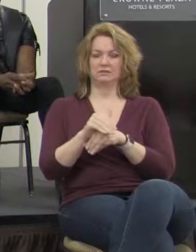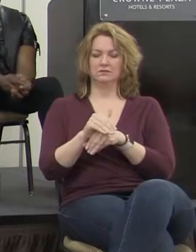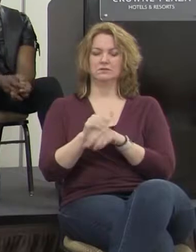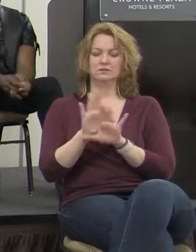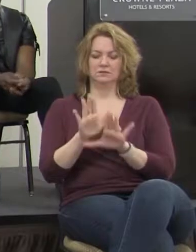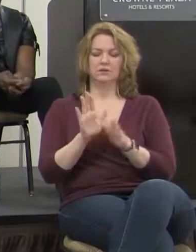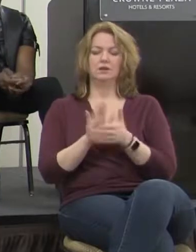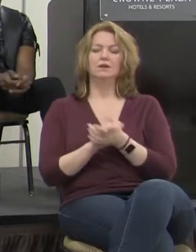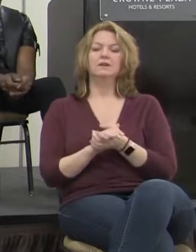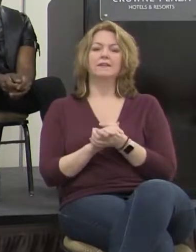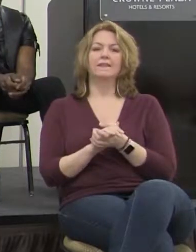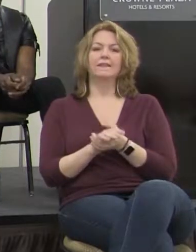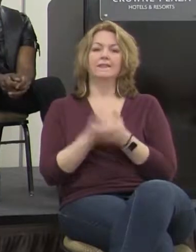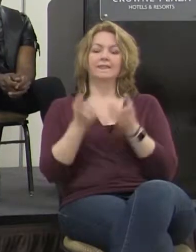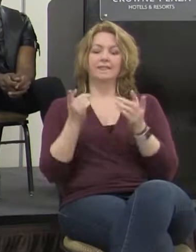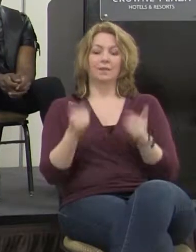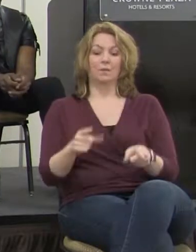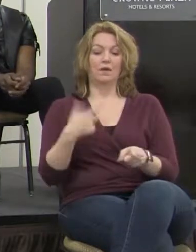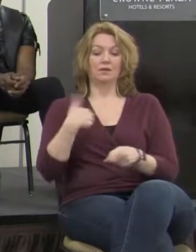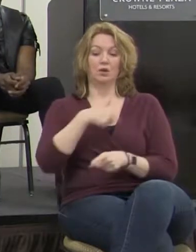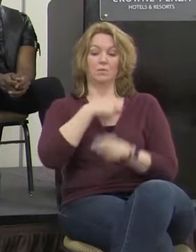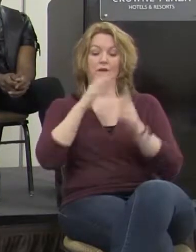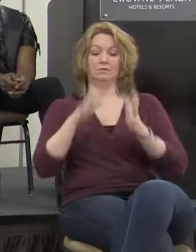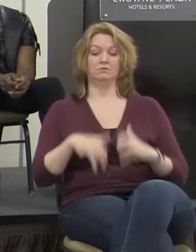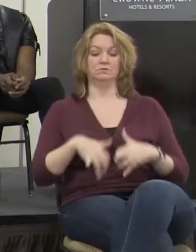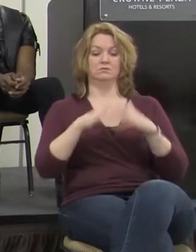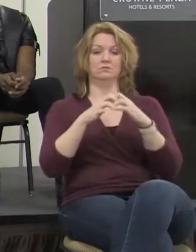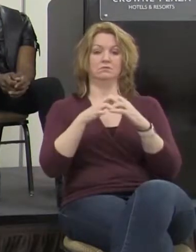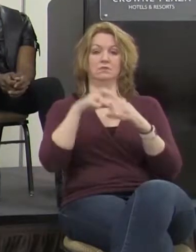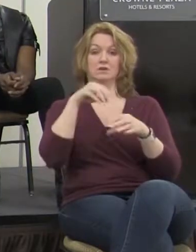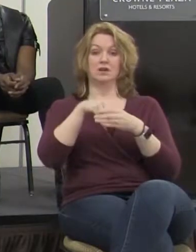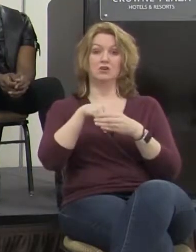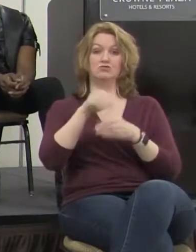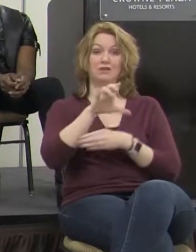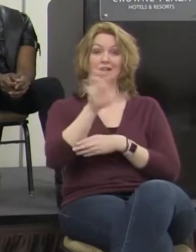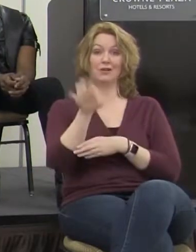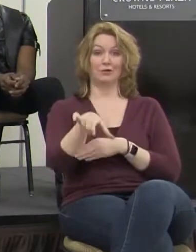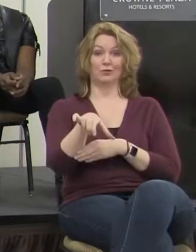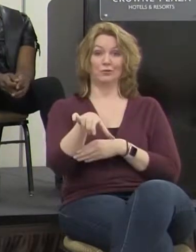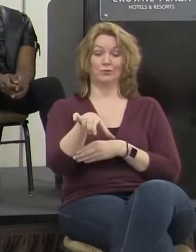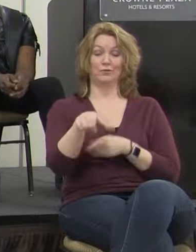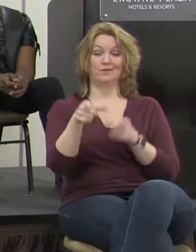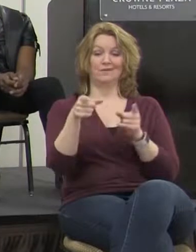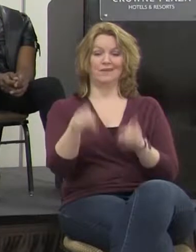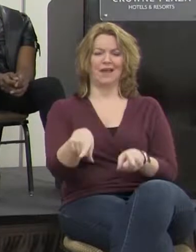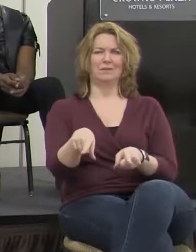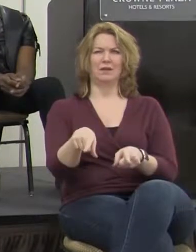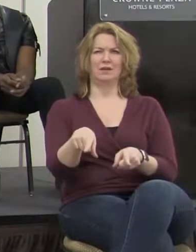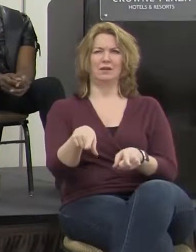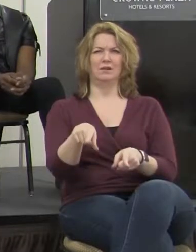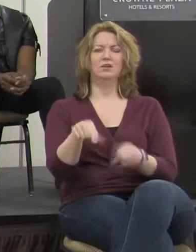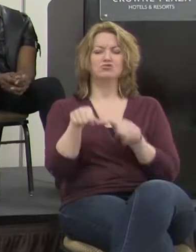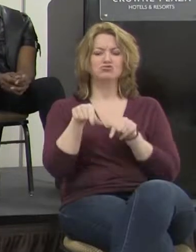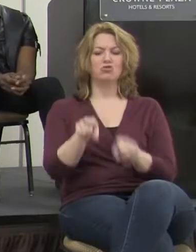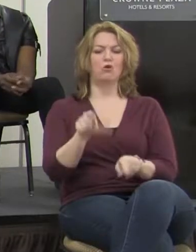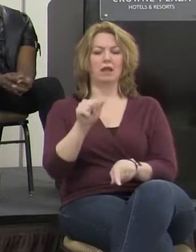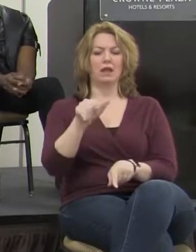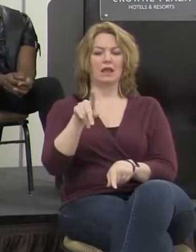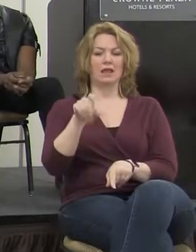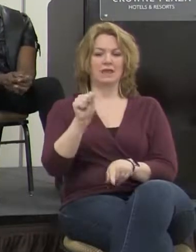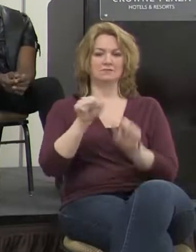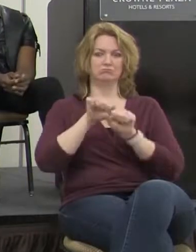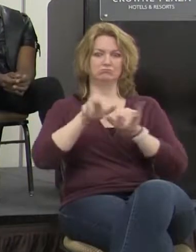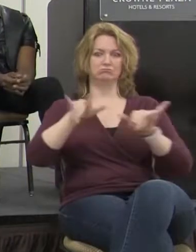but when we formed in Chicago, it was in the AIDS epidemic or